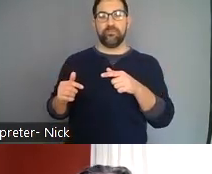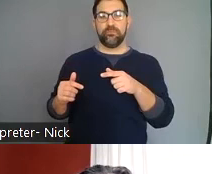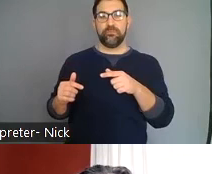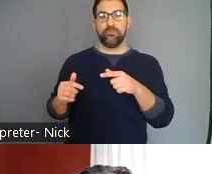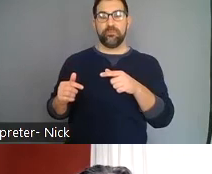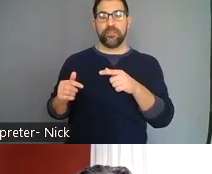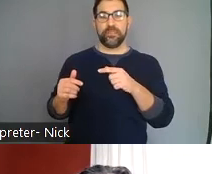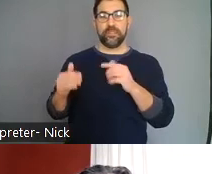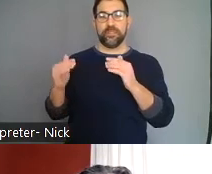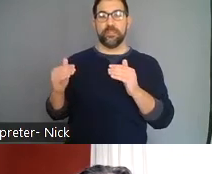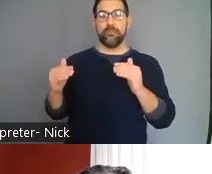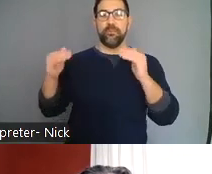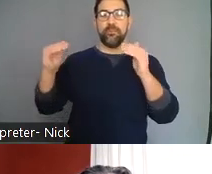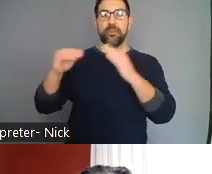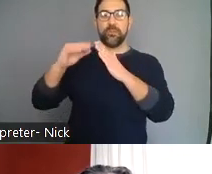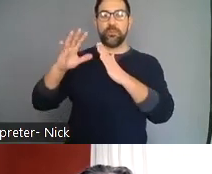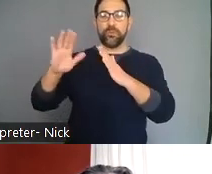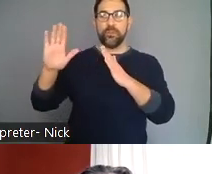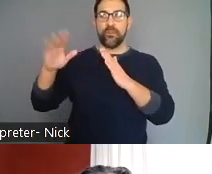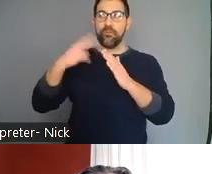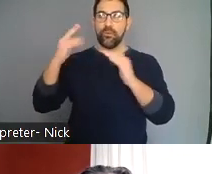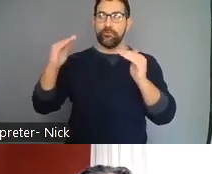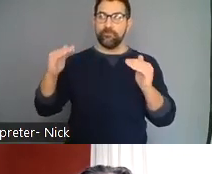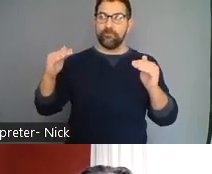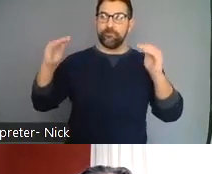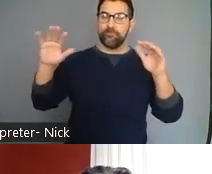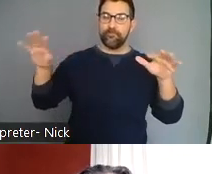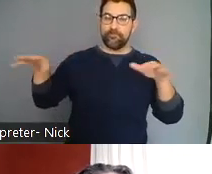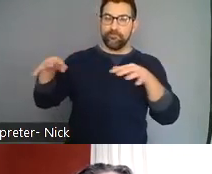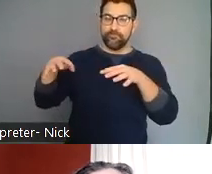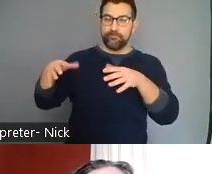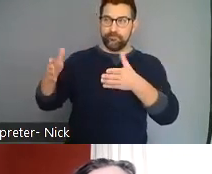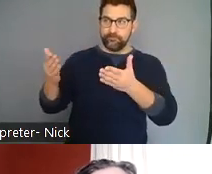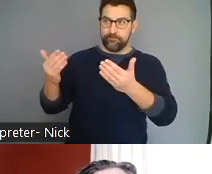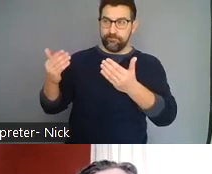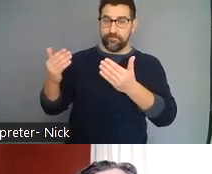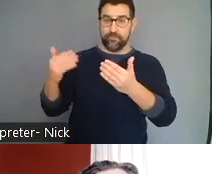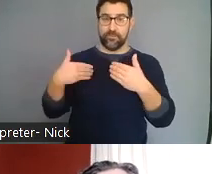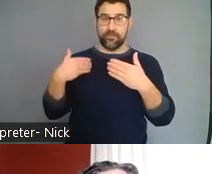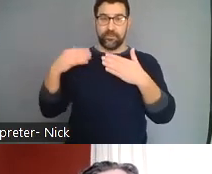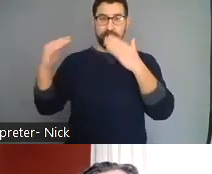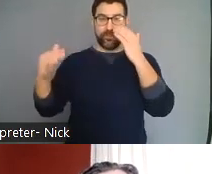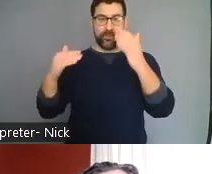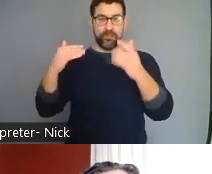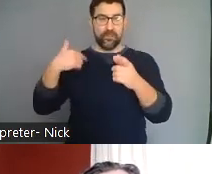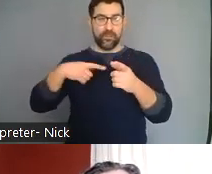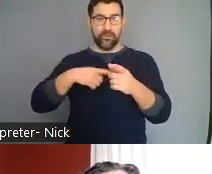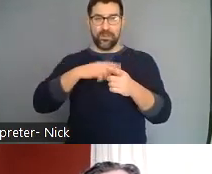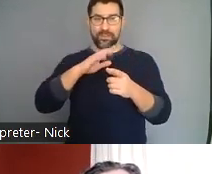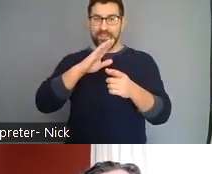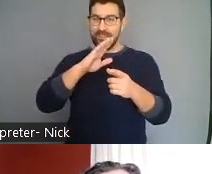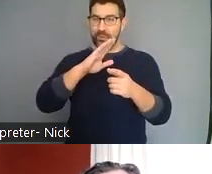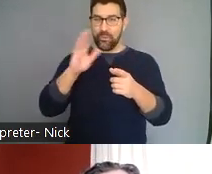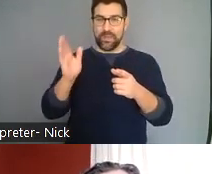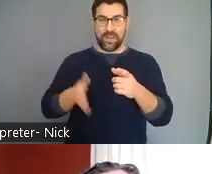So amplifying student voices is also really important because as young adults, we don't really have, oftentimes we never reach the press